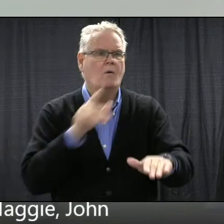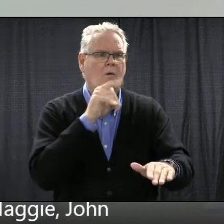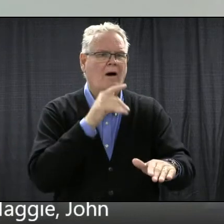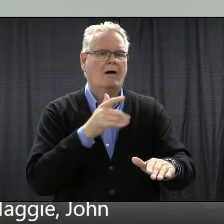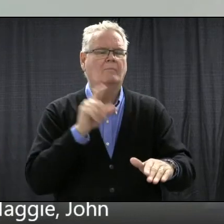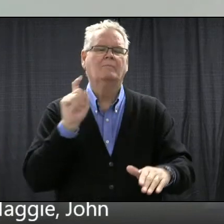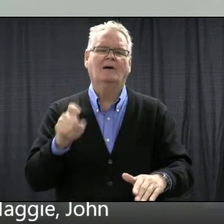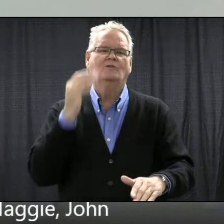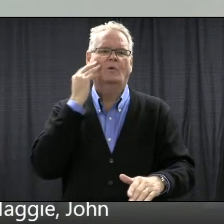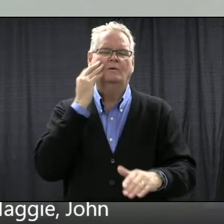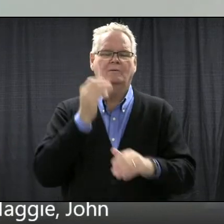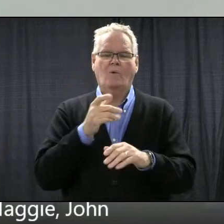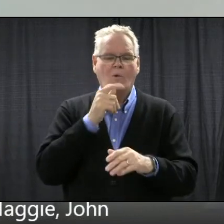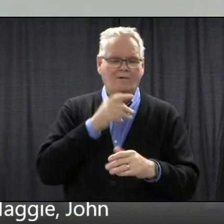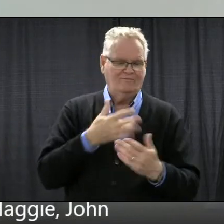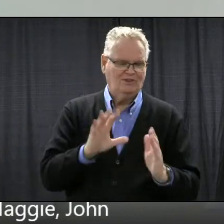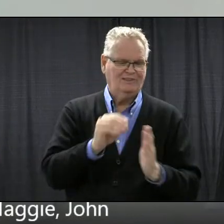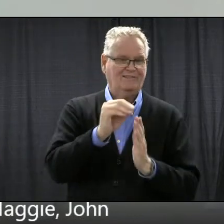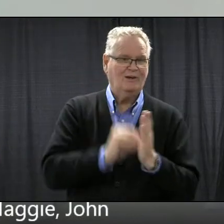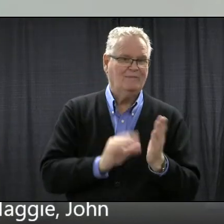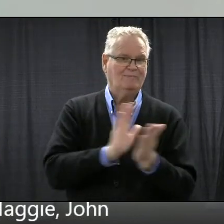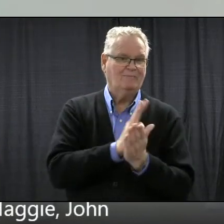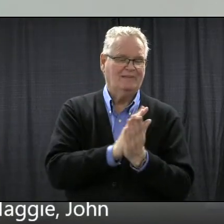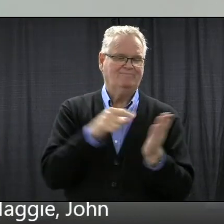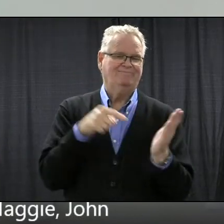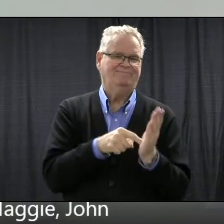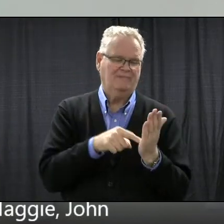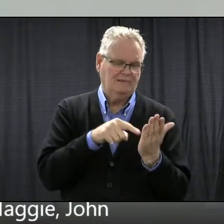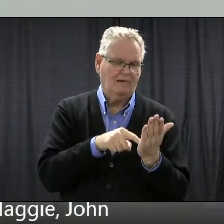supply through federal supply chain. So we